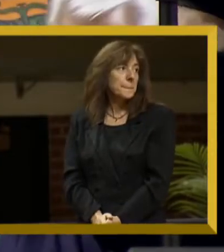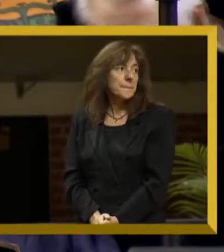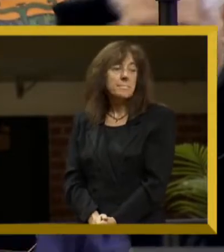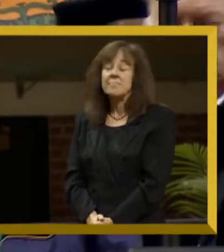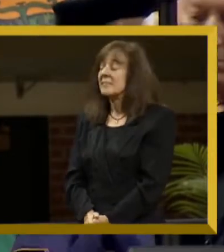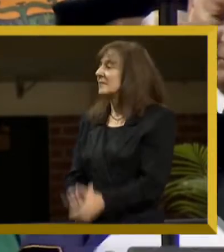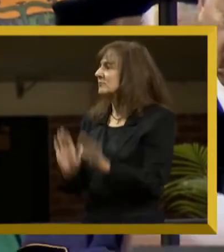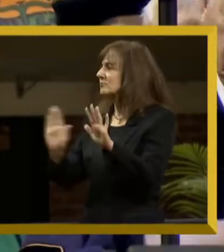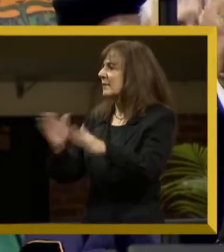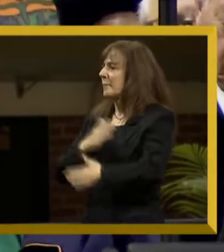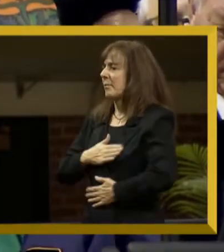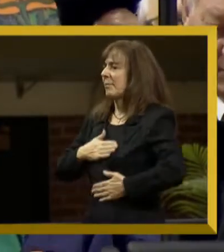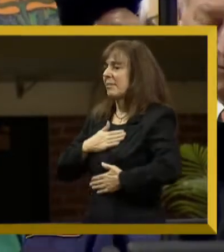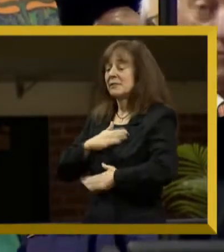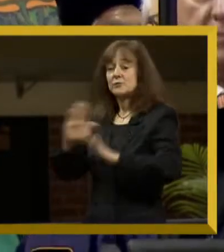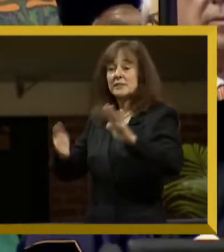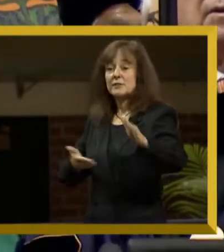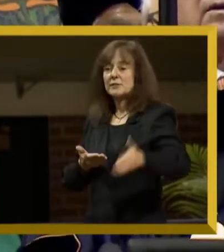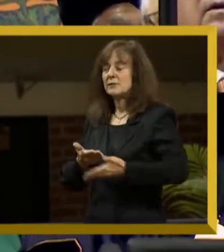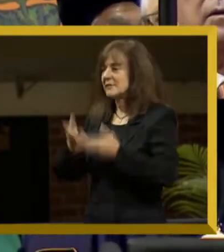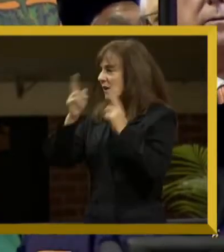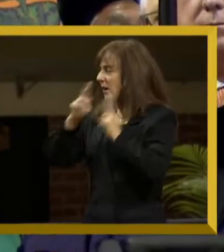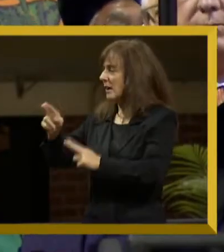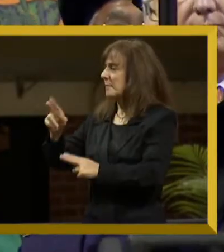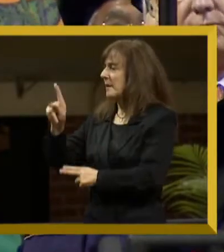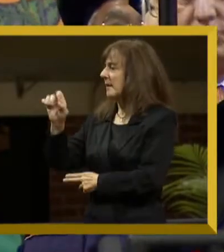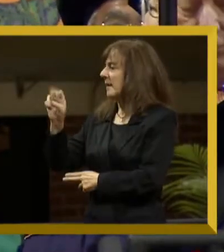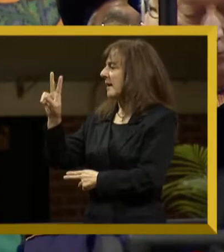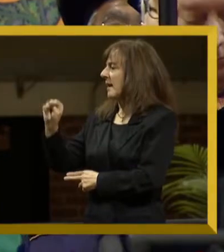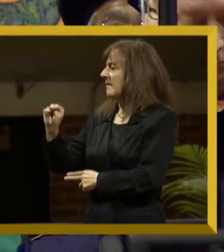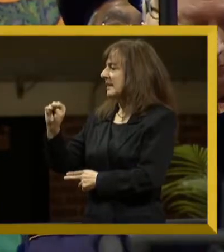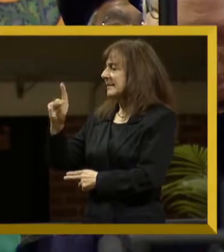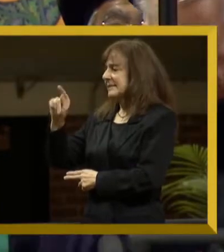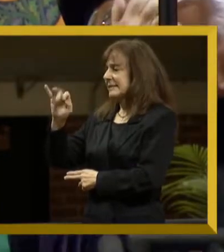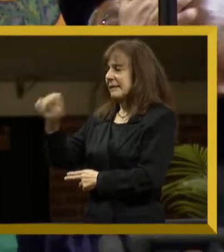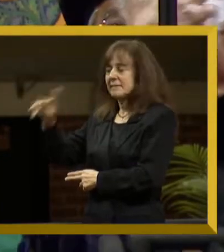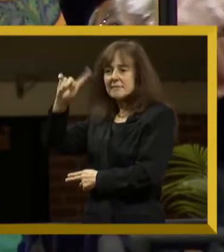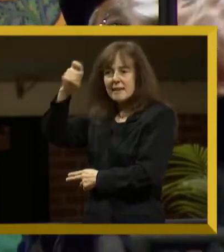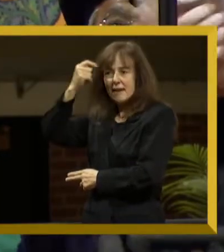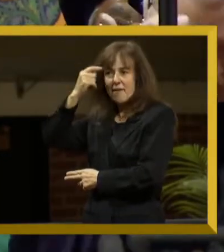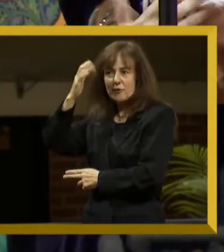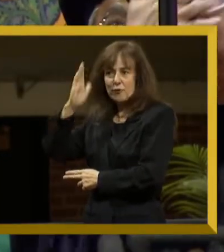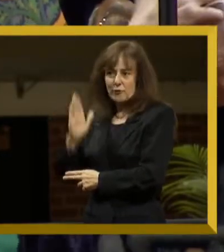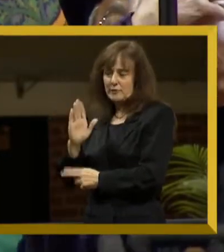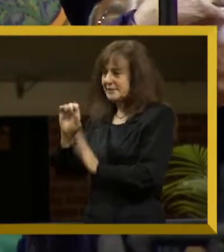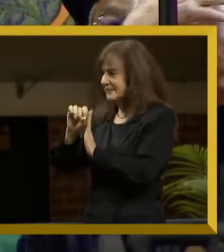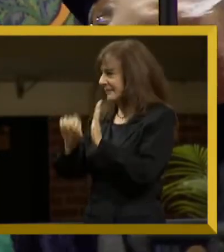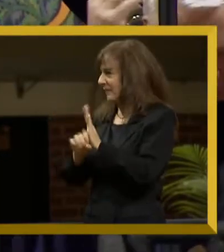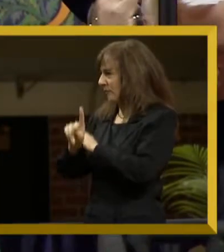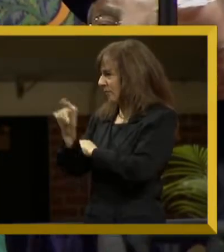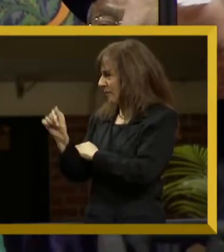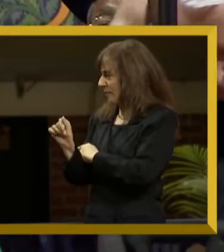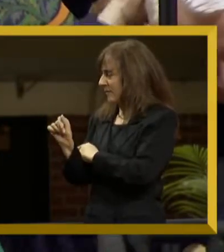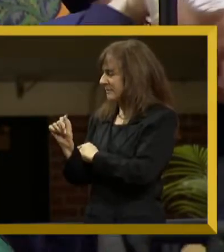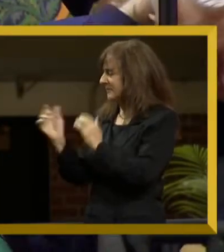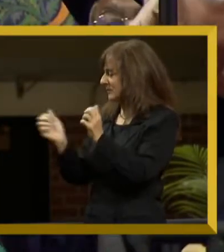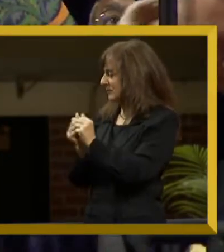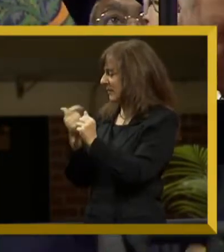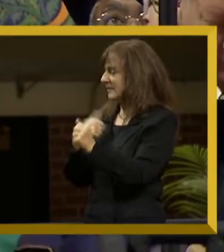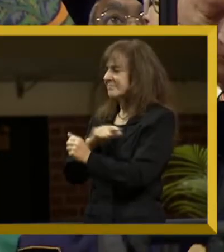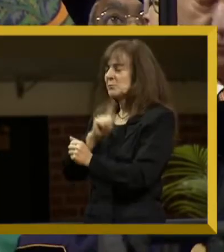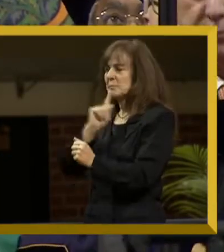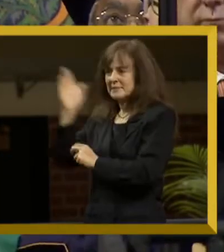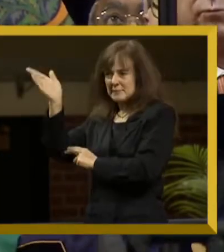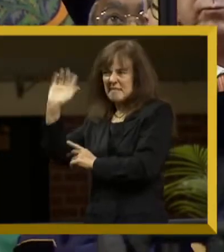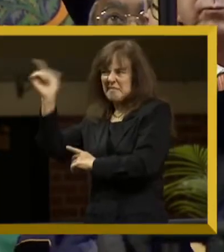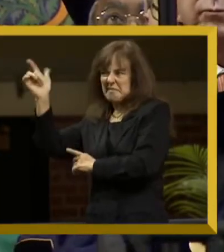It's a great pleasure to introduce the Honorable Kevin Stitt, the governor of the great state of Oklahoma, who's with us today and will be serving as our keynote